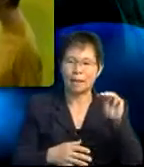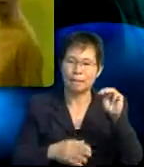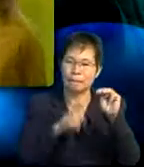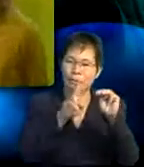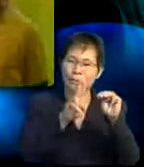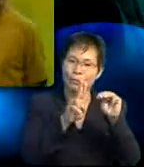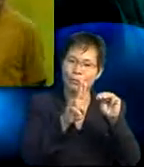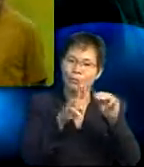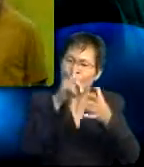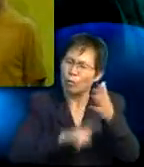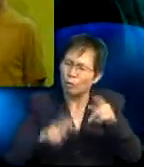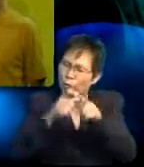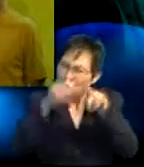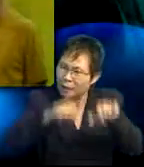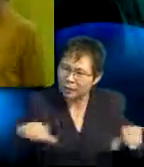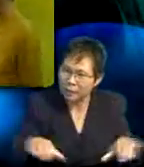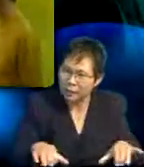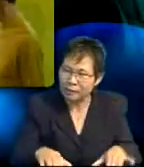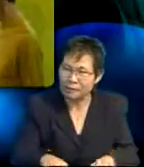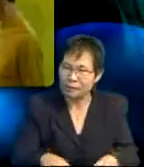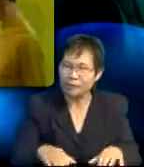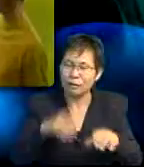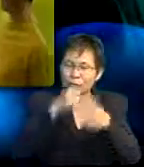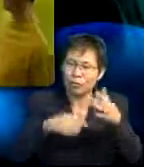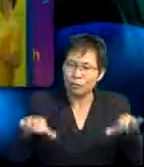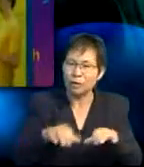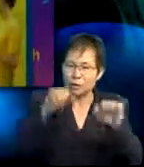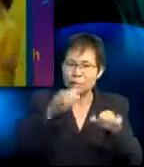I wonder what word that could be.